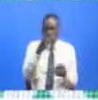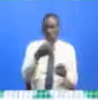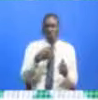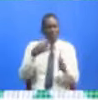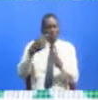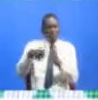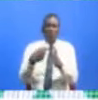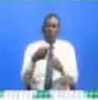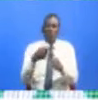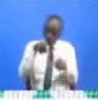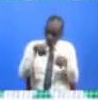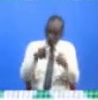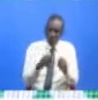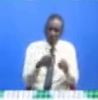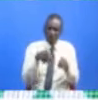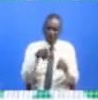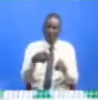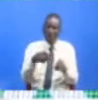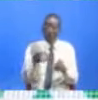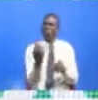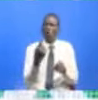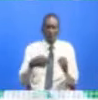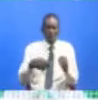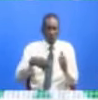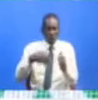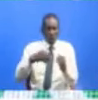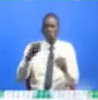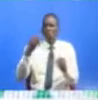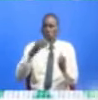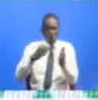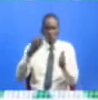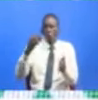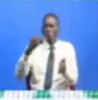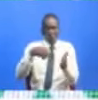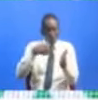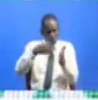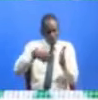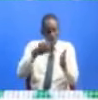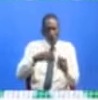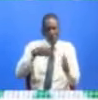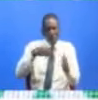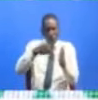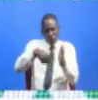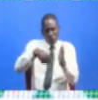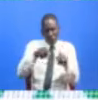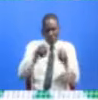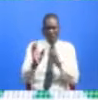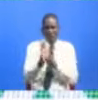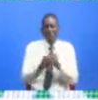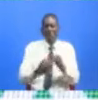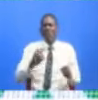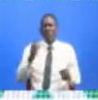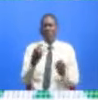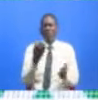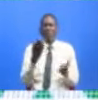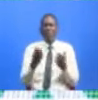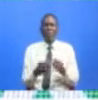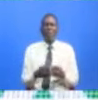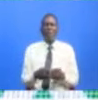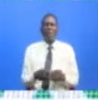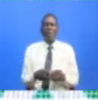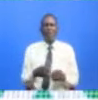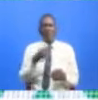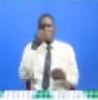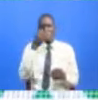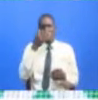yourselves as the only gold refining factory in the country. The first and probably most modern